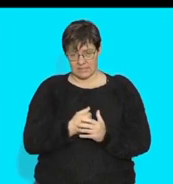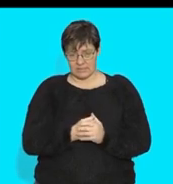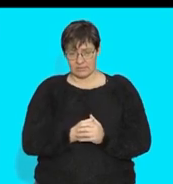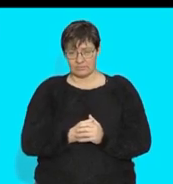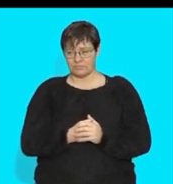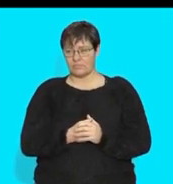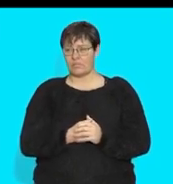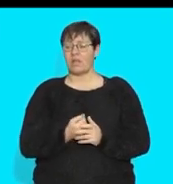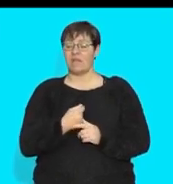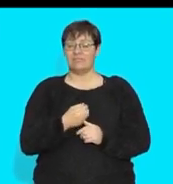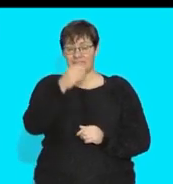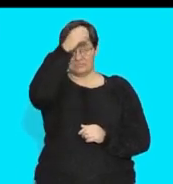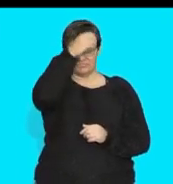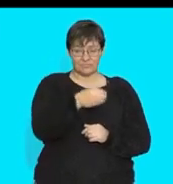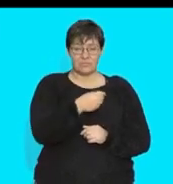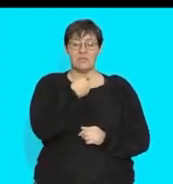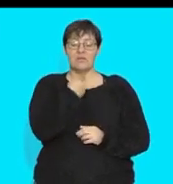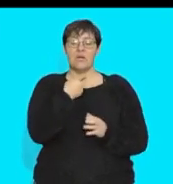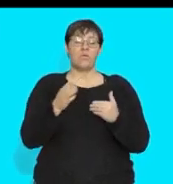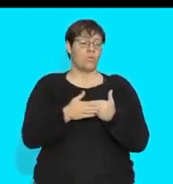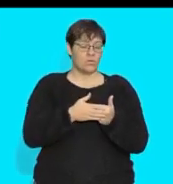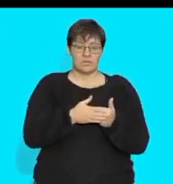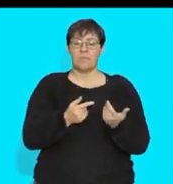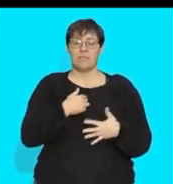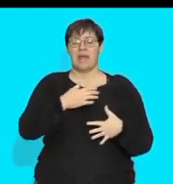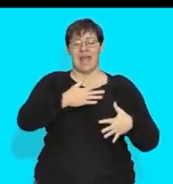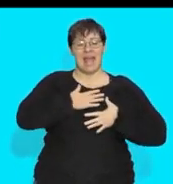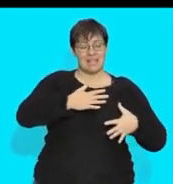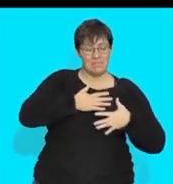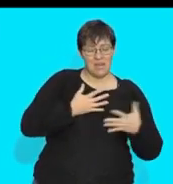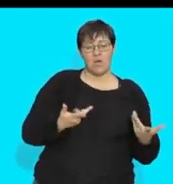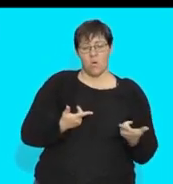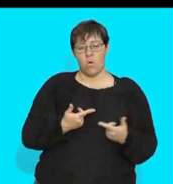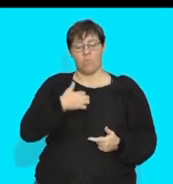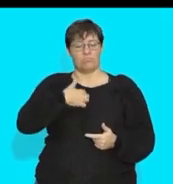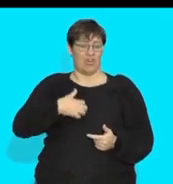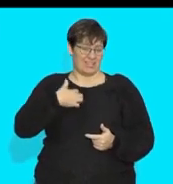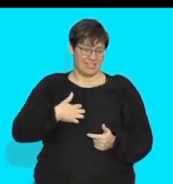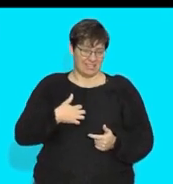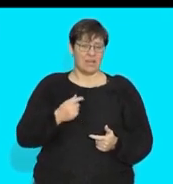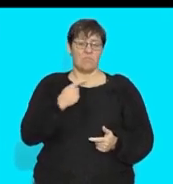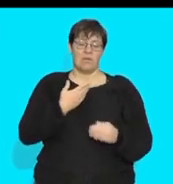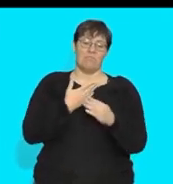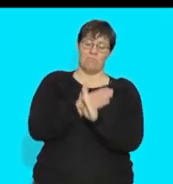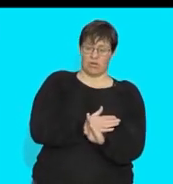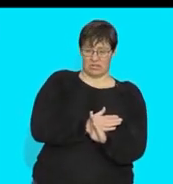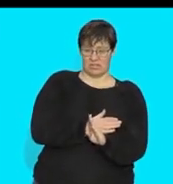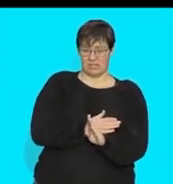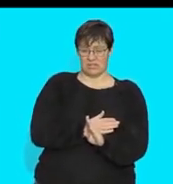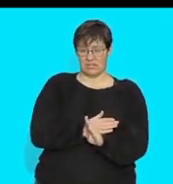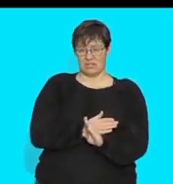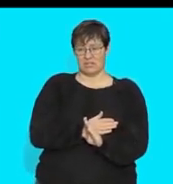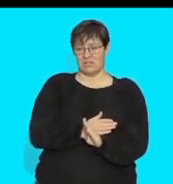that we looked at. If our trachea or our bronchi close, that's asthma, right, or bronchitis when it's get blocked, and